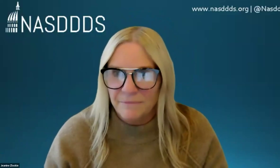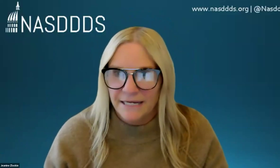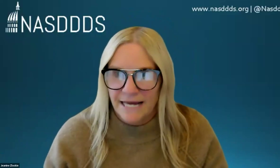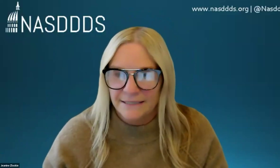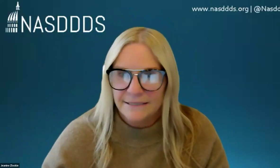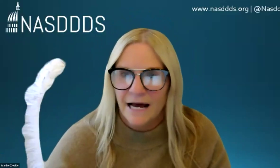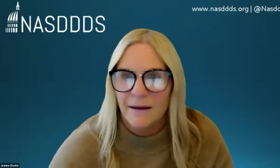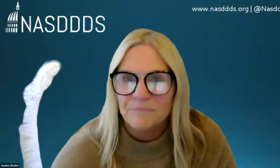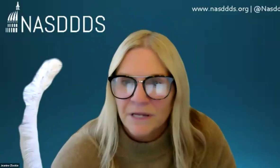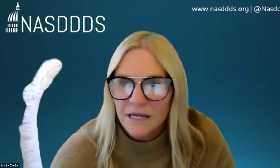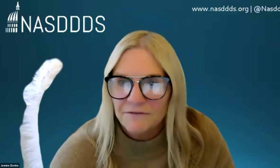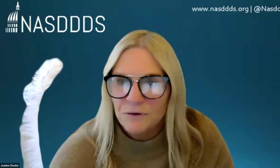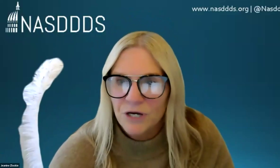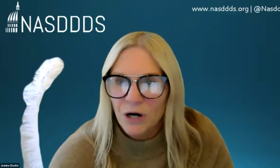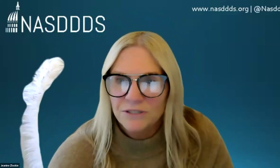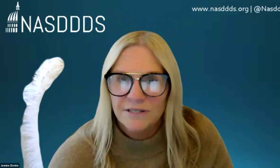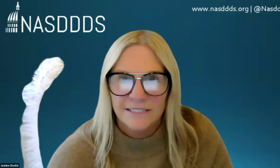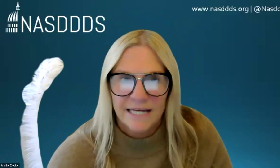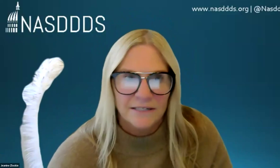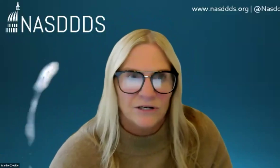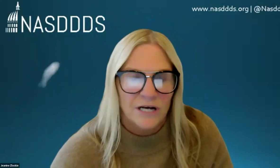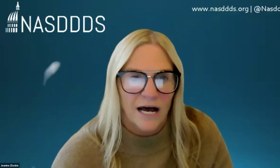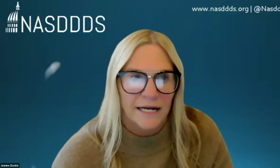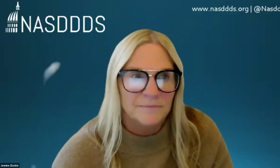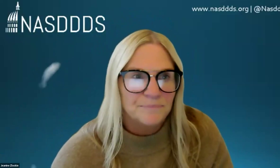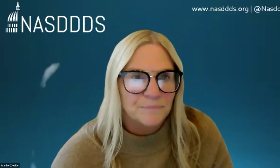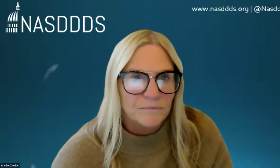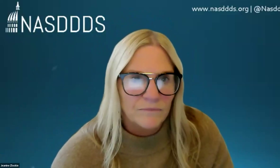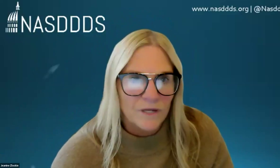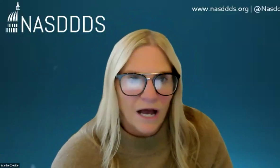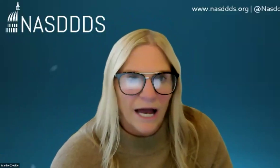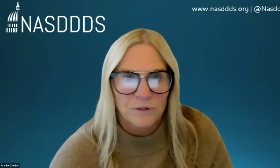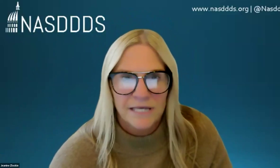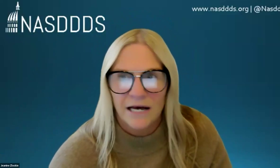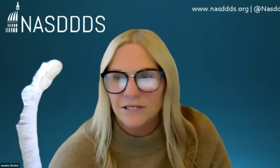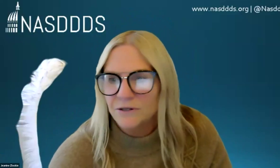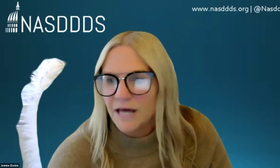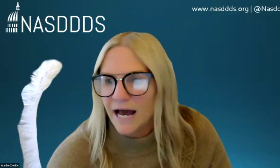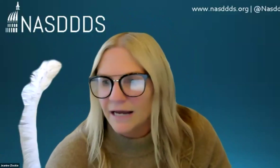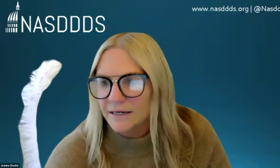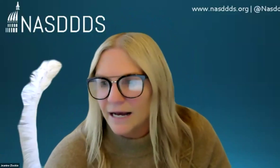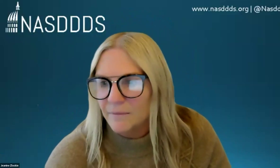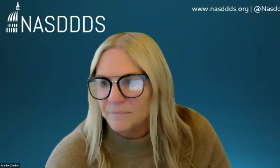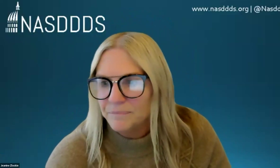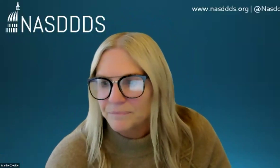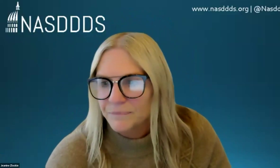applicable, if that makes sense. If you go to this technical guide, I will tell you